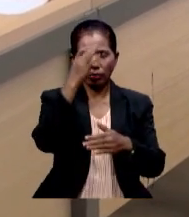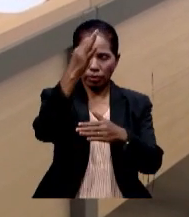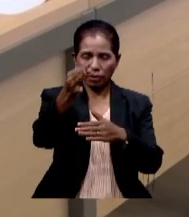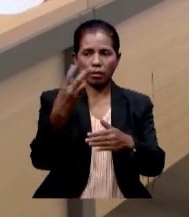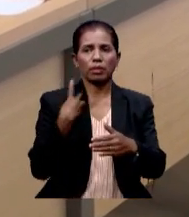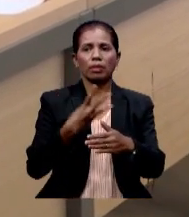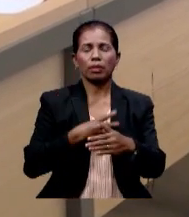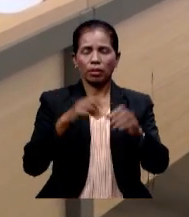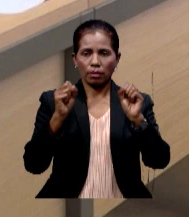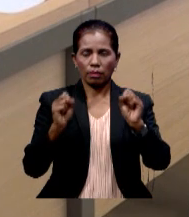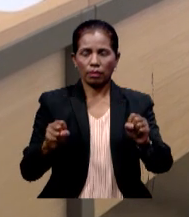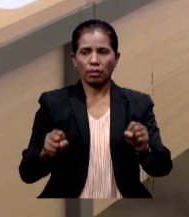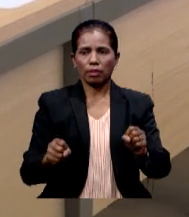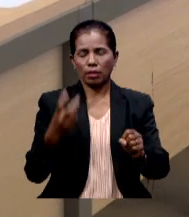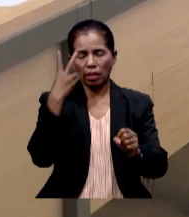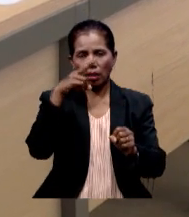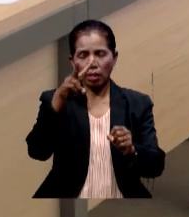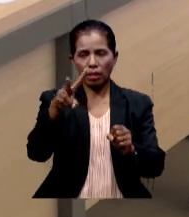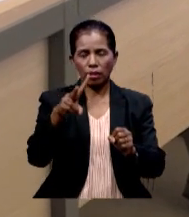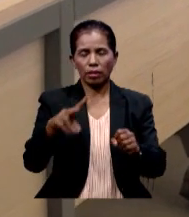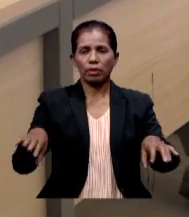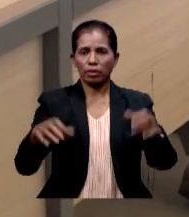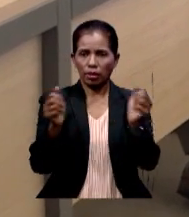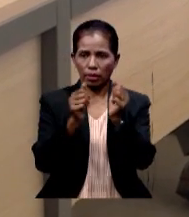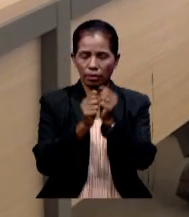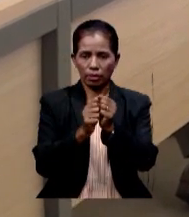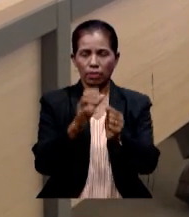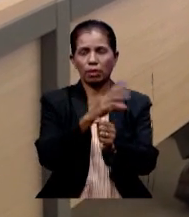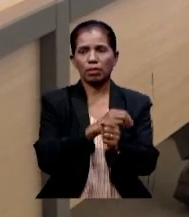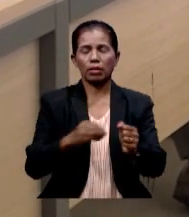which is reflected in our common membership of the Community of